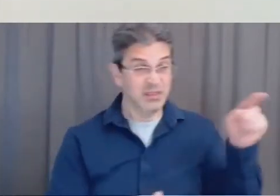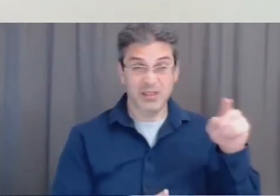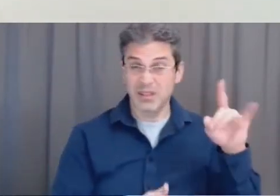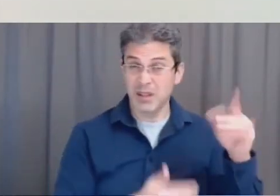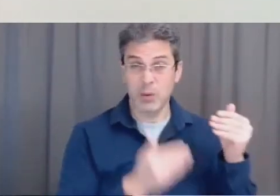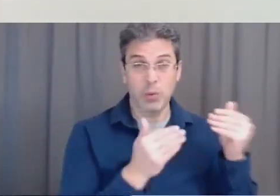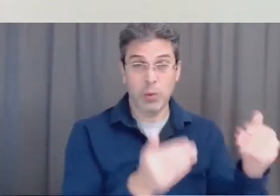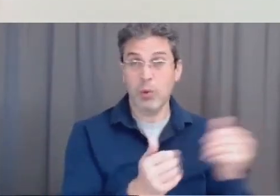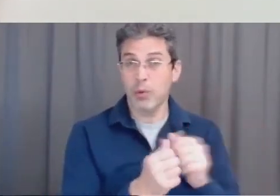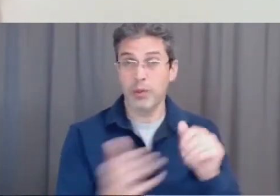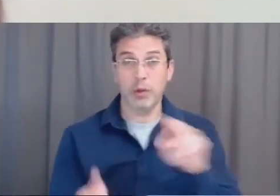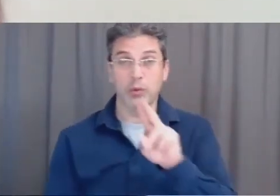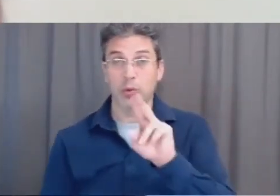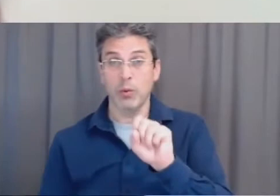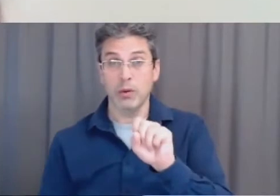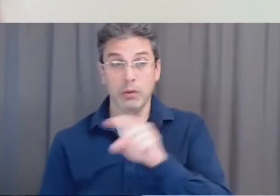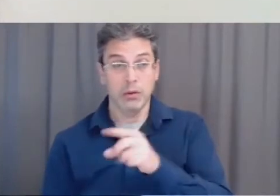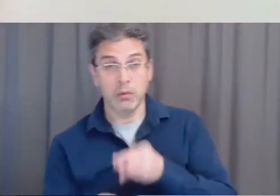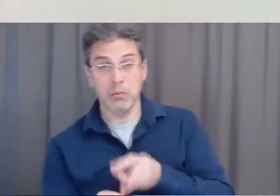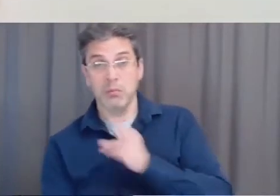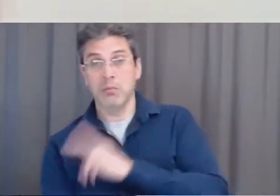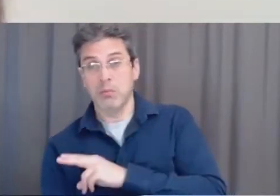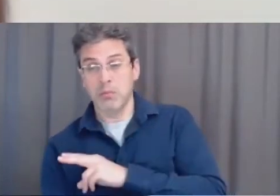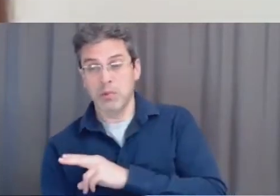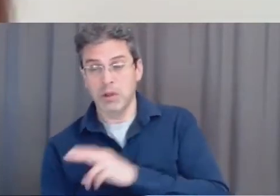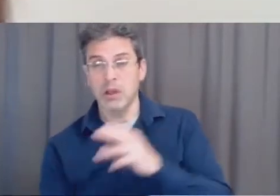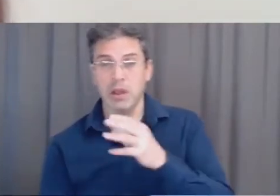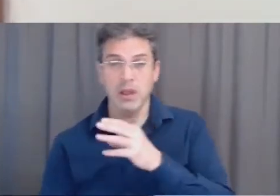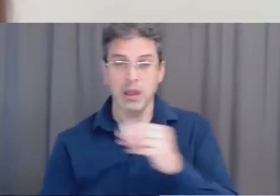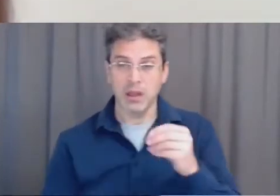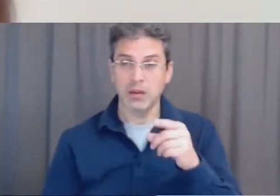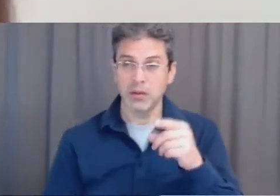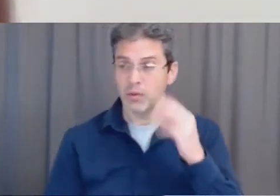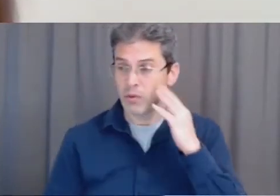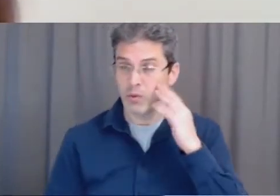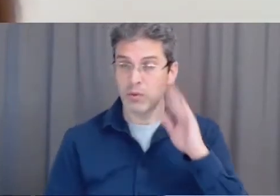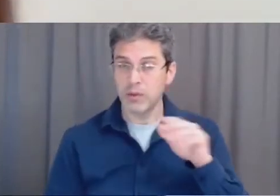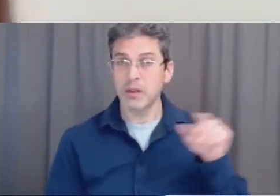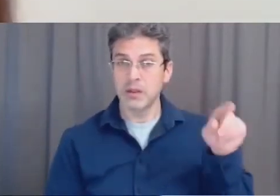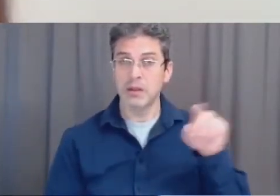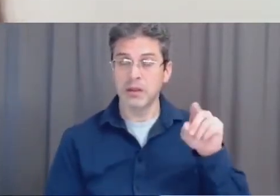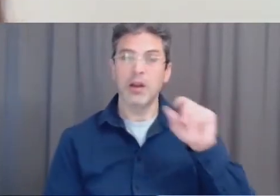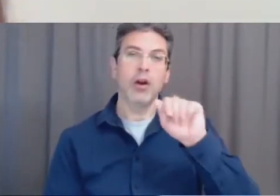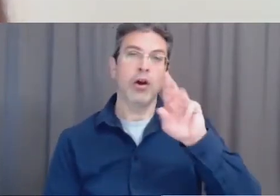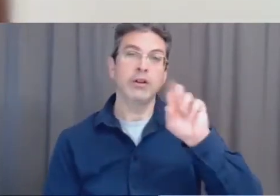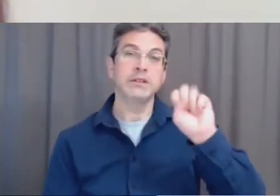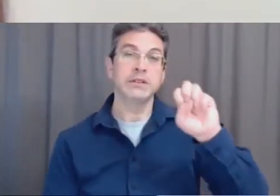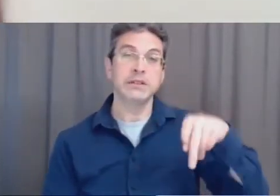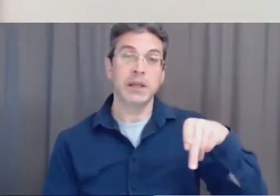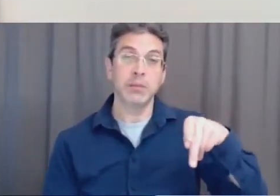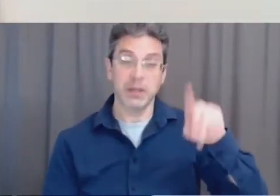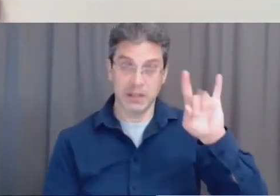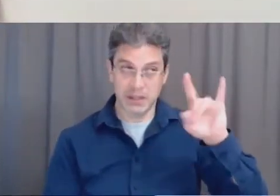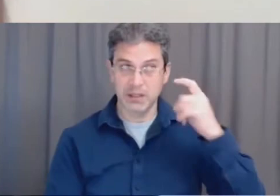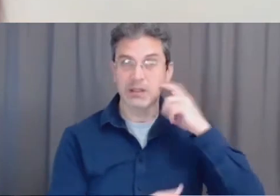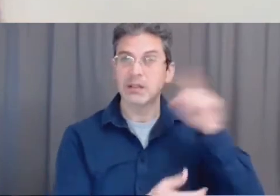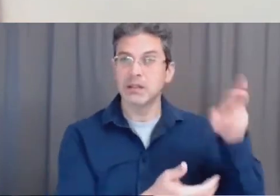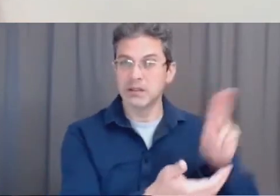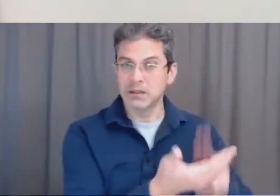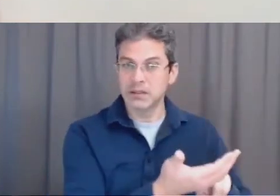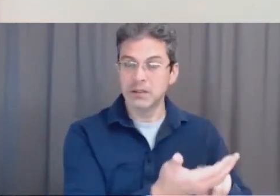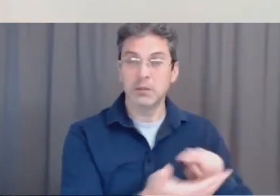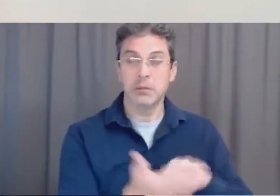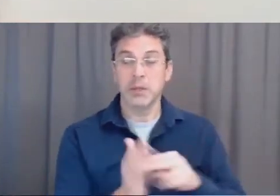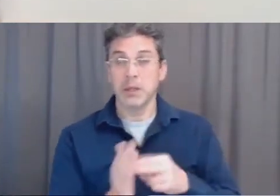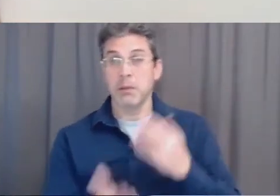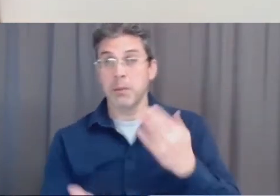mentioned in my presentation, the RCEP was recently signed. And, you know, so perhaps we do move back towards wanting to engage more in a